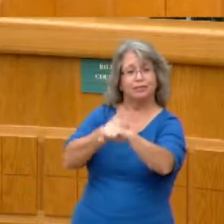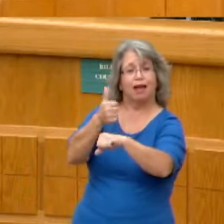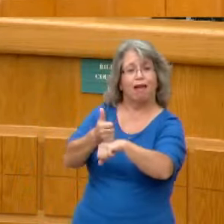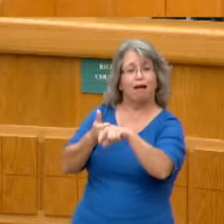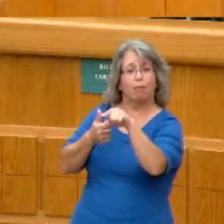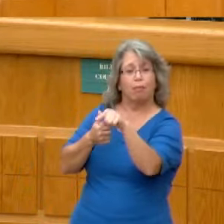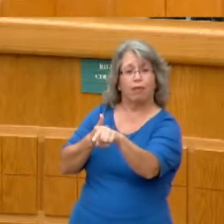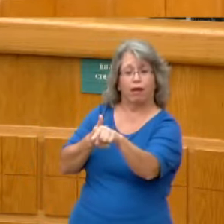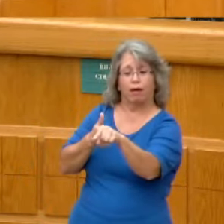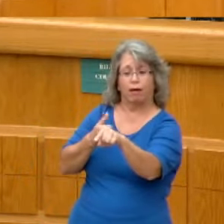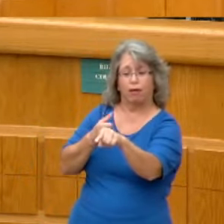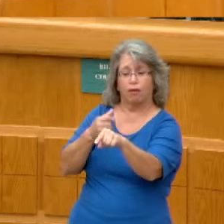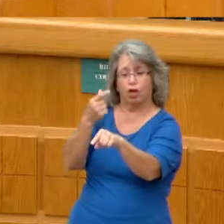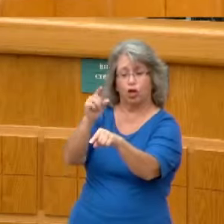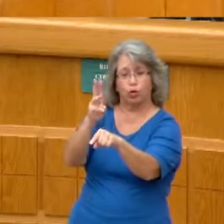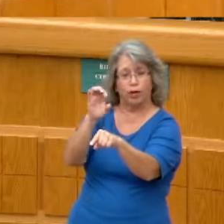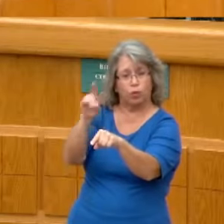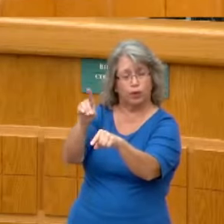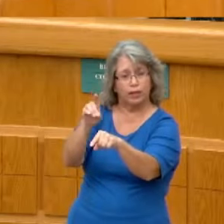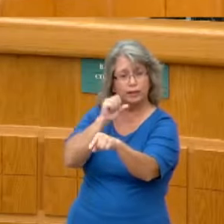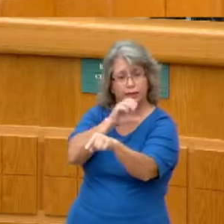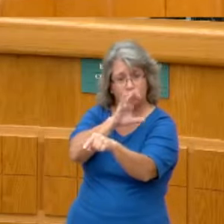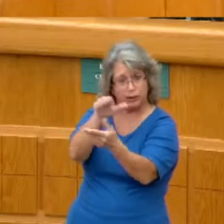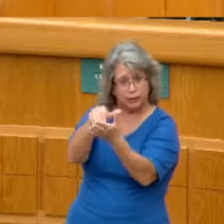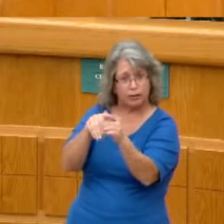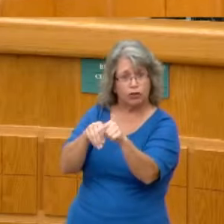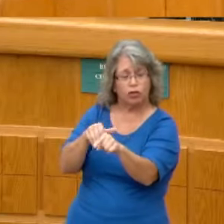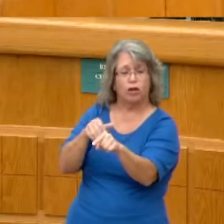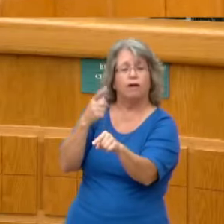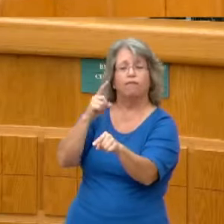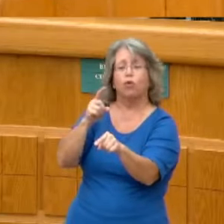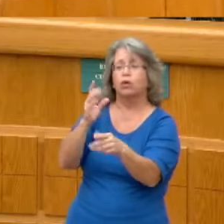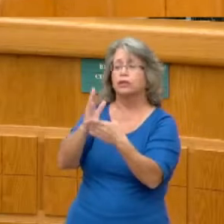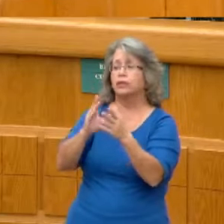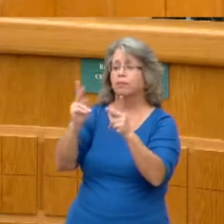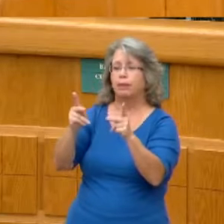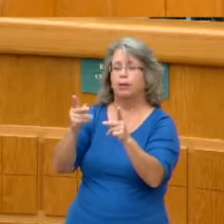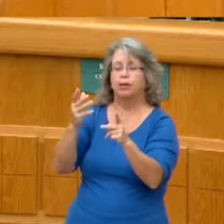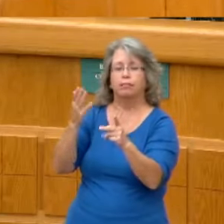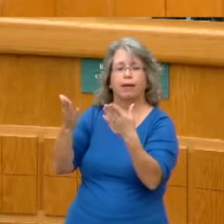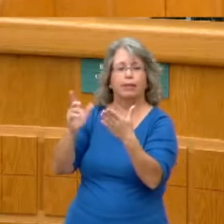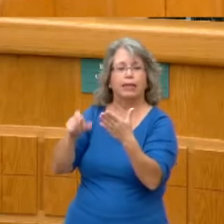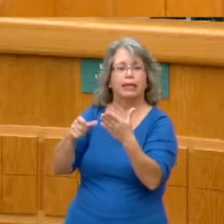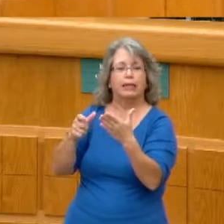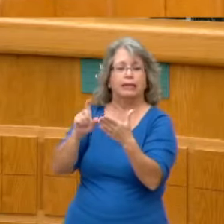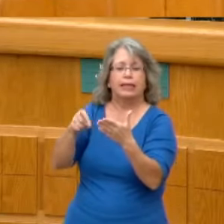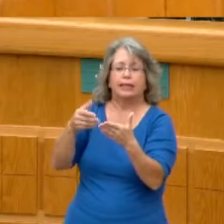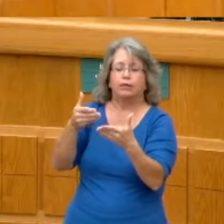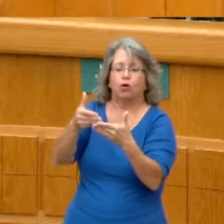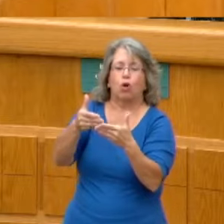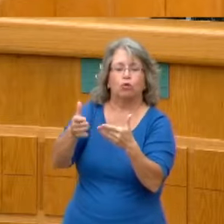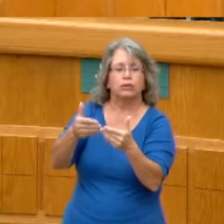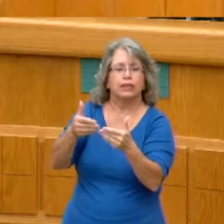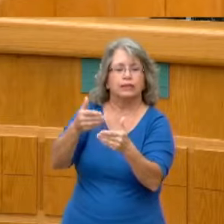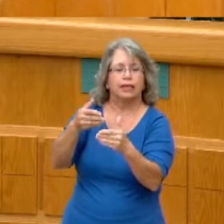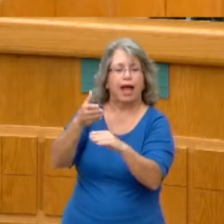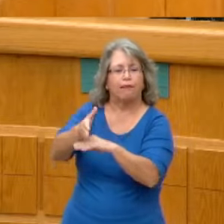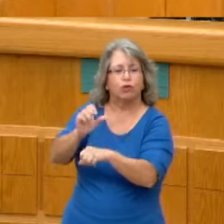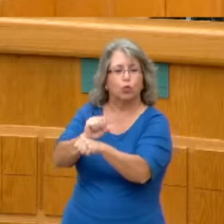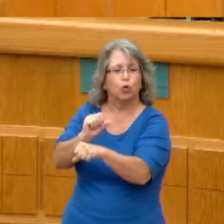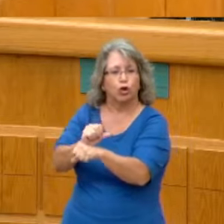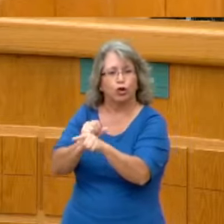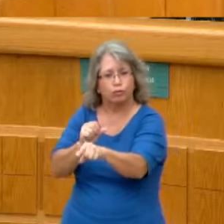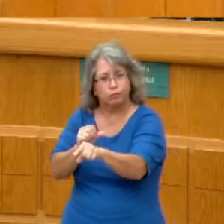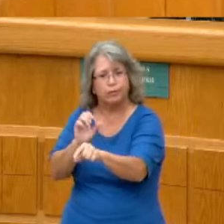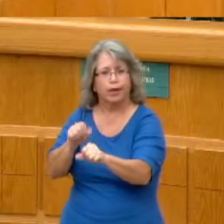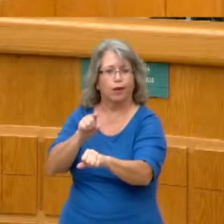might need another location, which might be easier to get to after one gets out of work. So with the launch or the